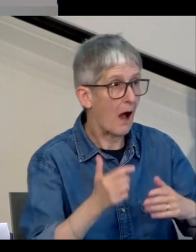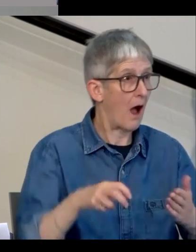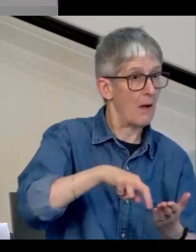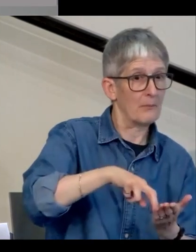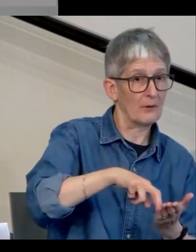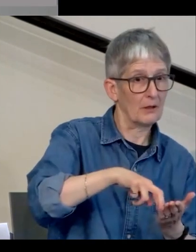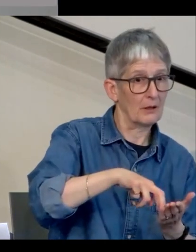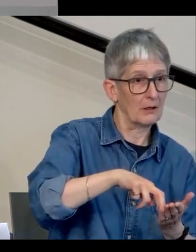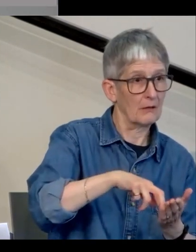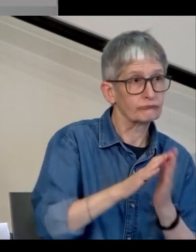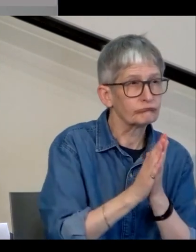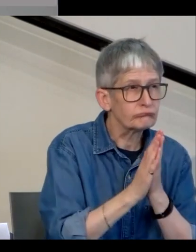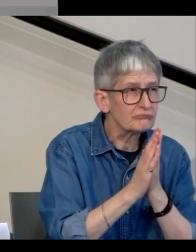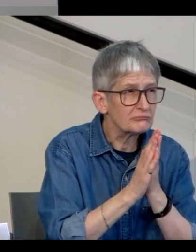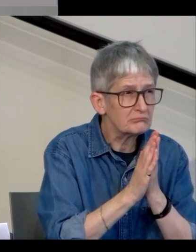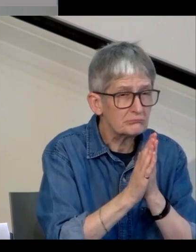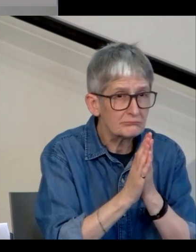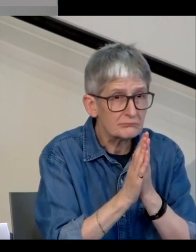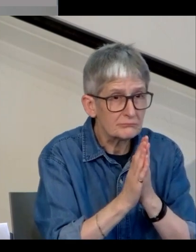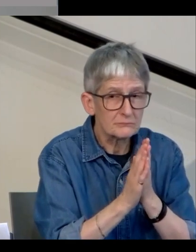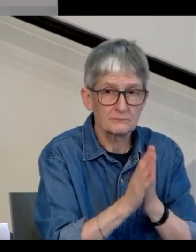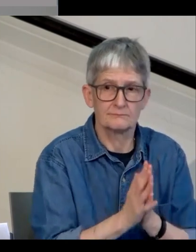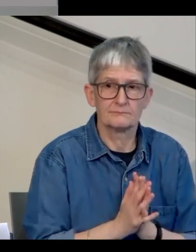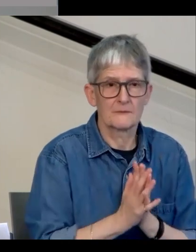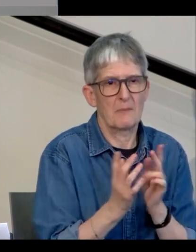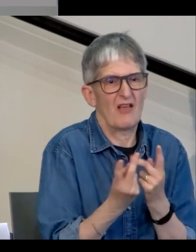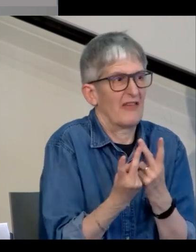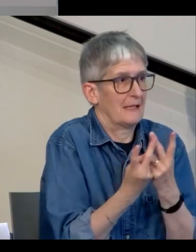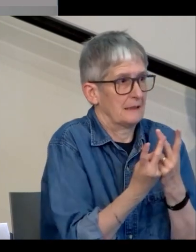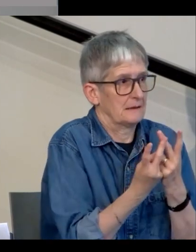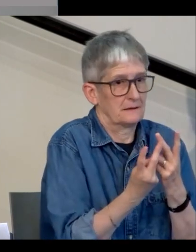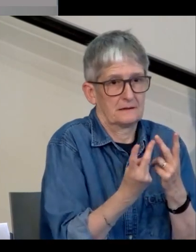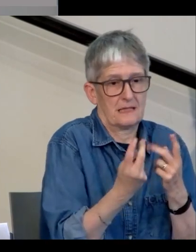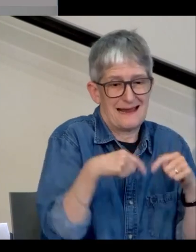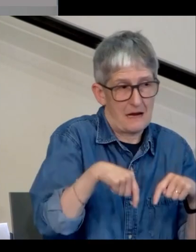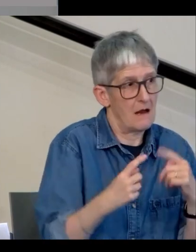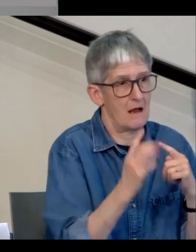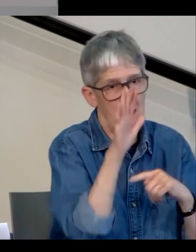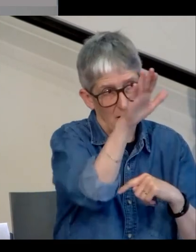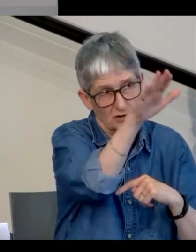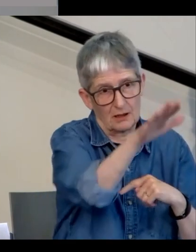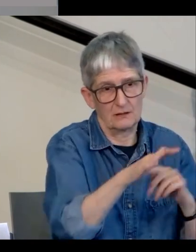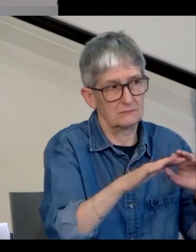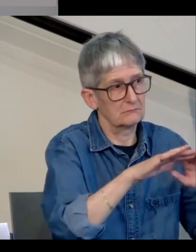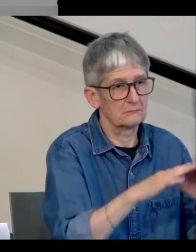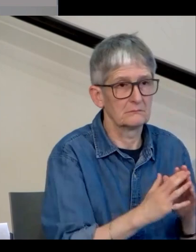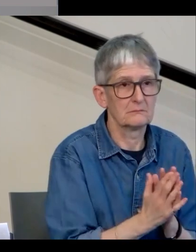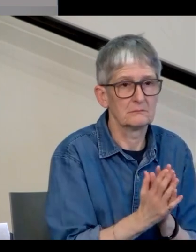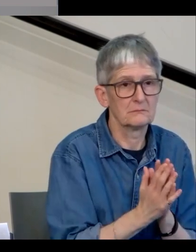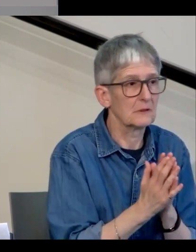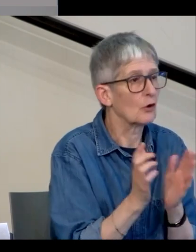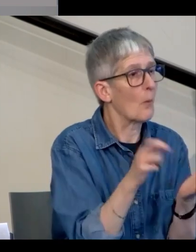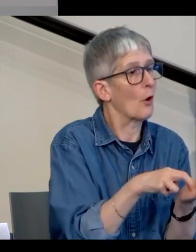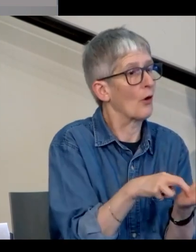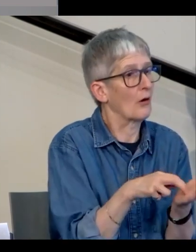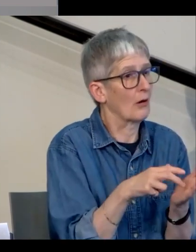and interceding for the many things happening in this church and the many needs out there. So please, do book your place,